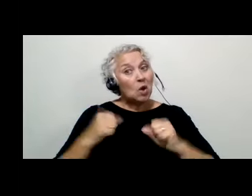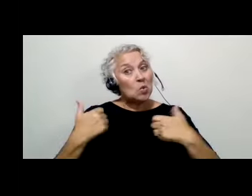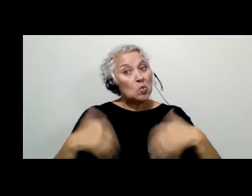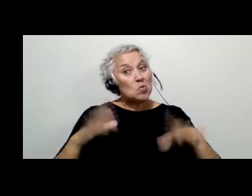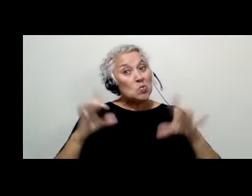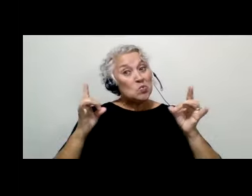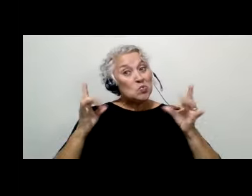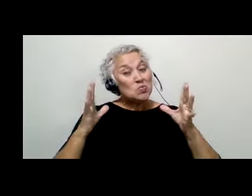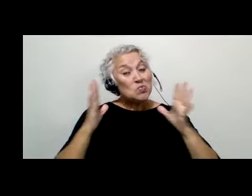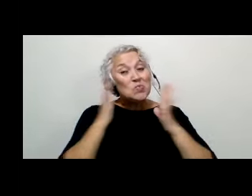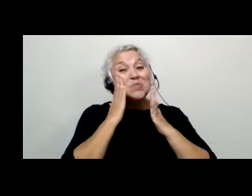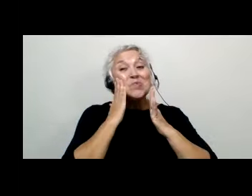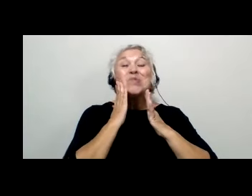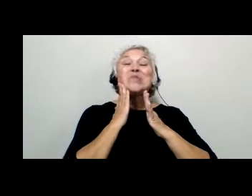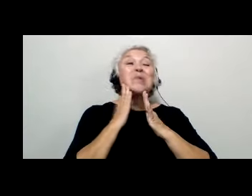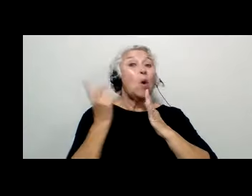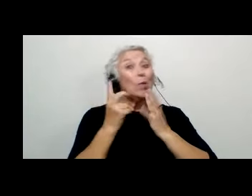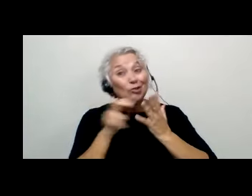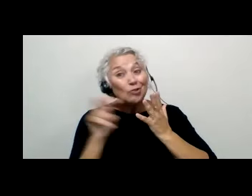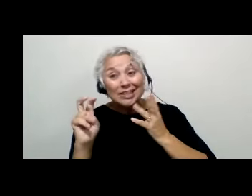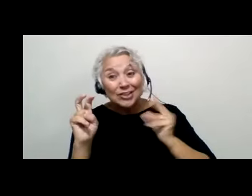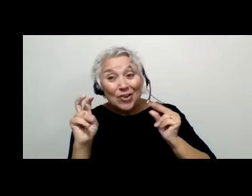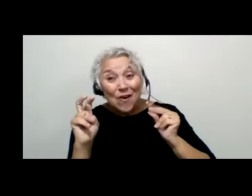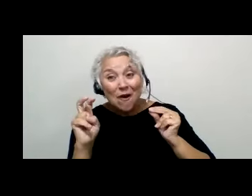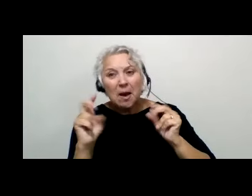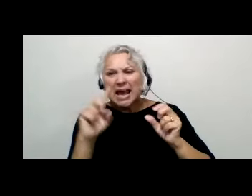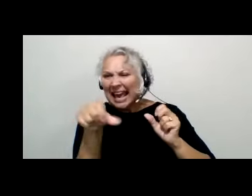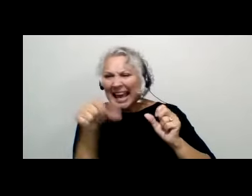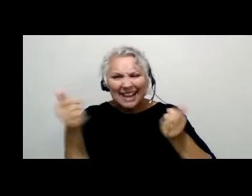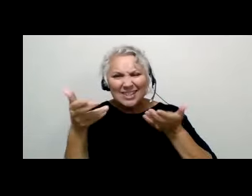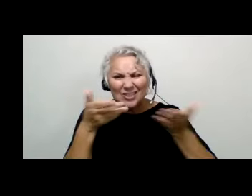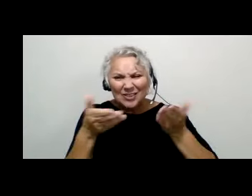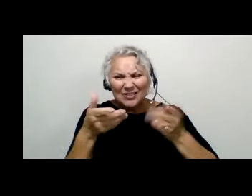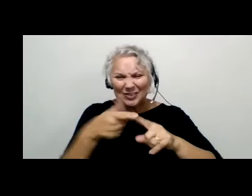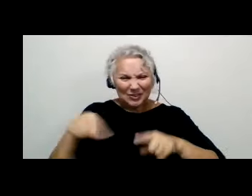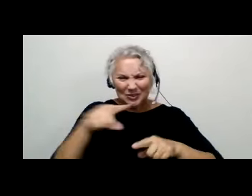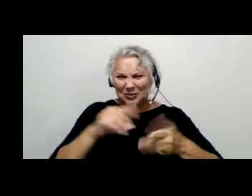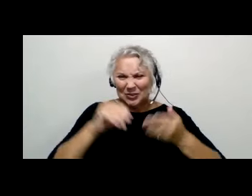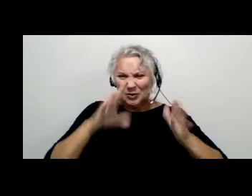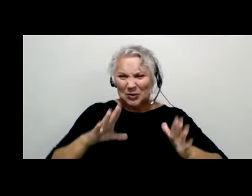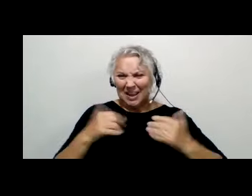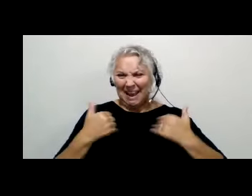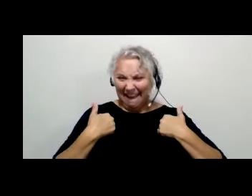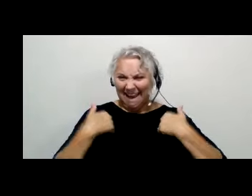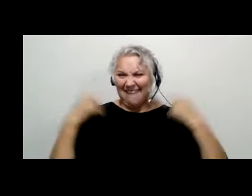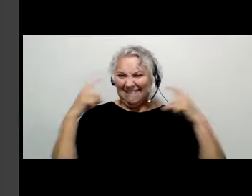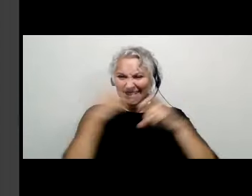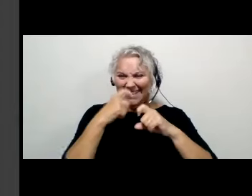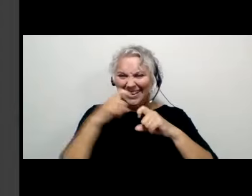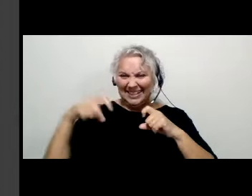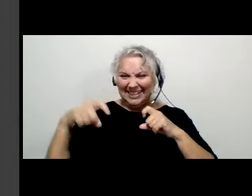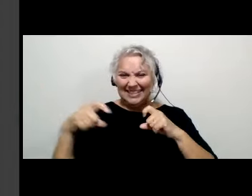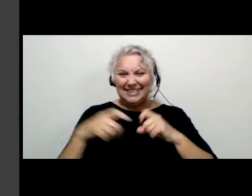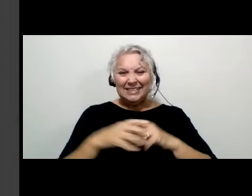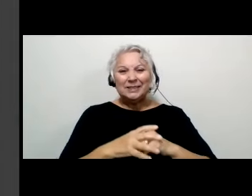dilemma, not just transition services, but any services to our students with complex needs.